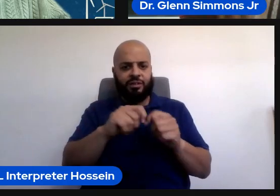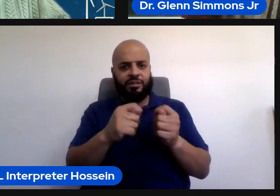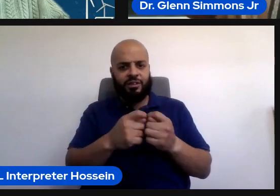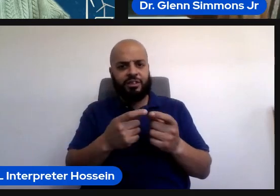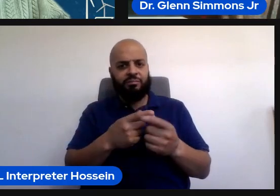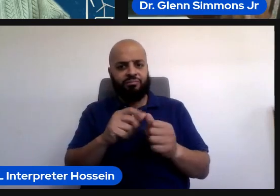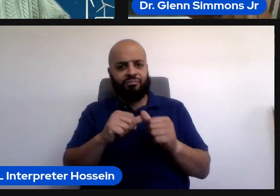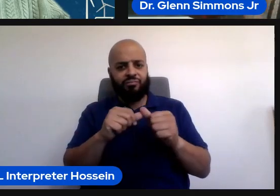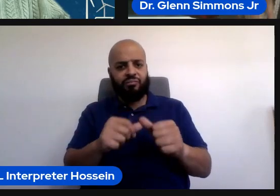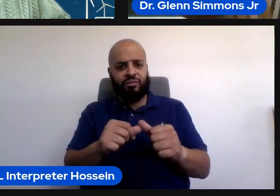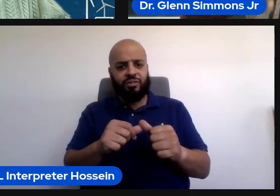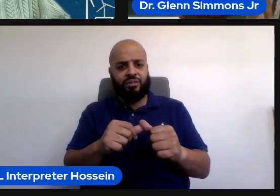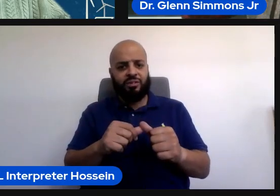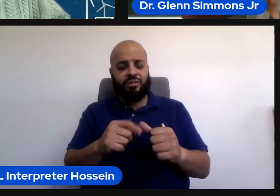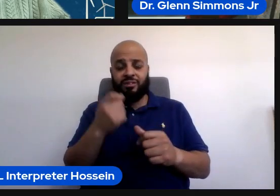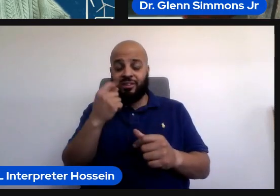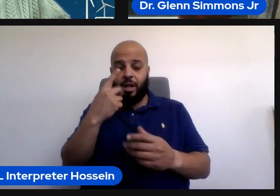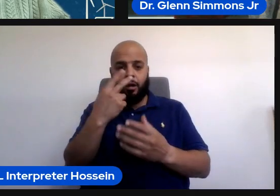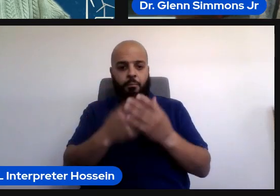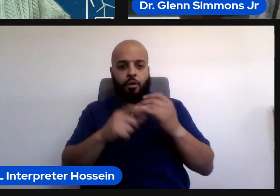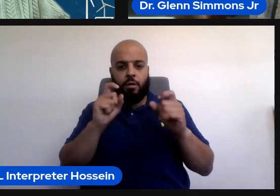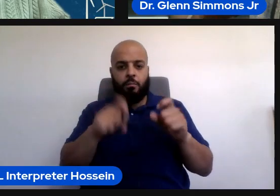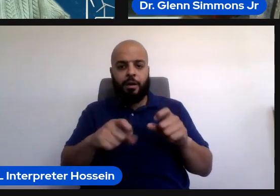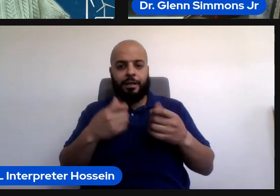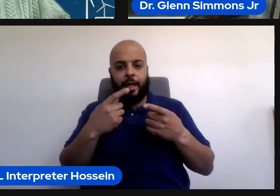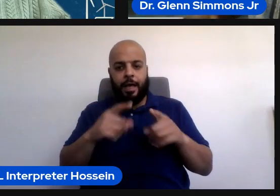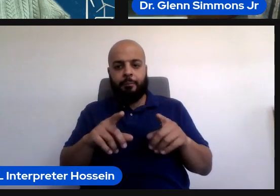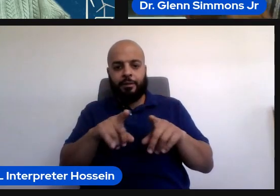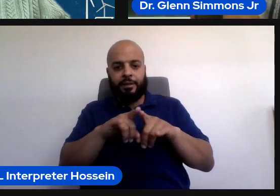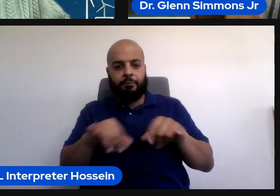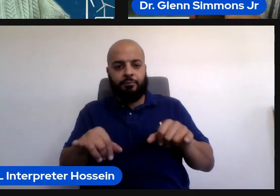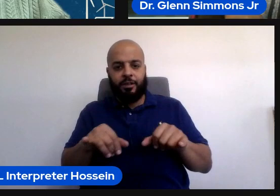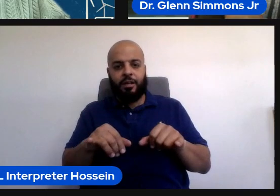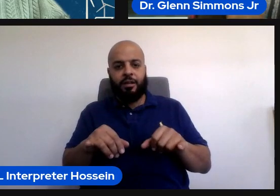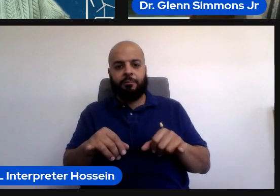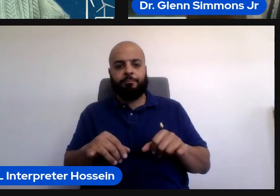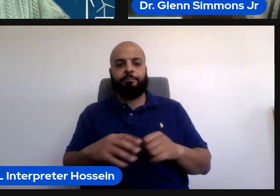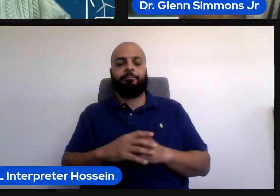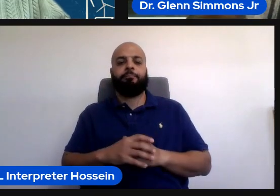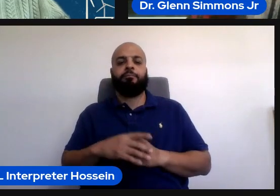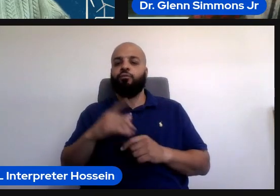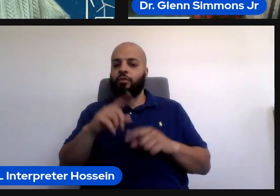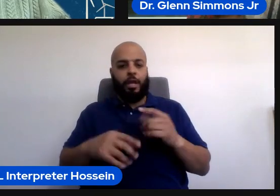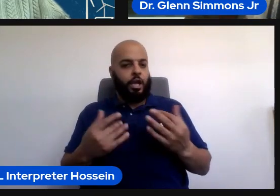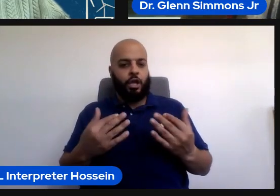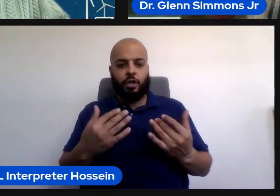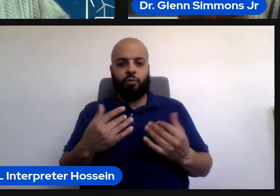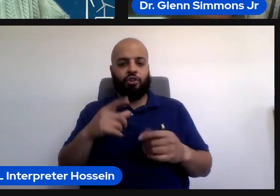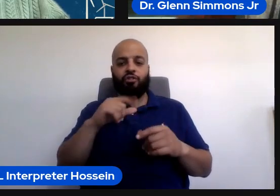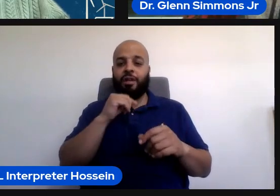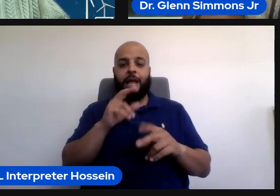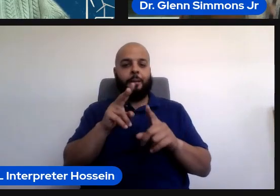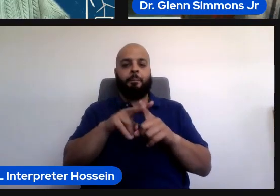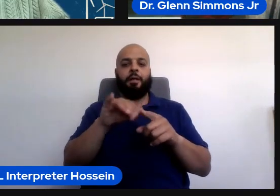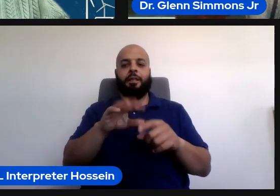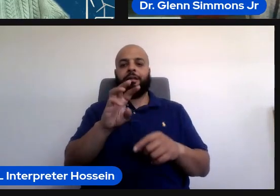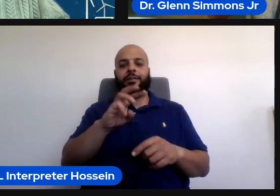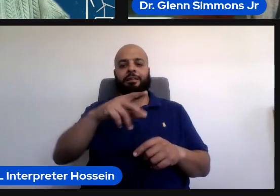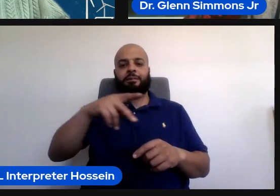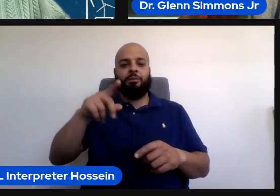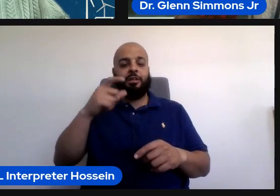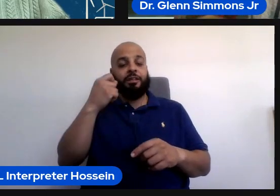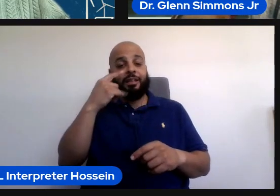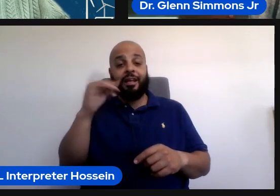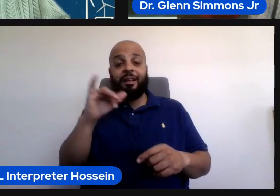because if you wait, that the 6 P's aren't being implemented if you wait. Right. Go ahead and start planning. Like, hey, I need to go to this conference by